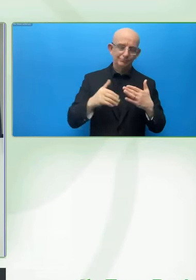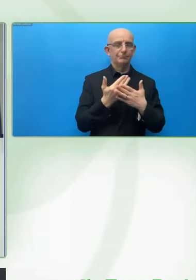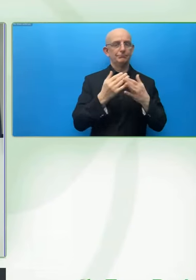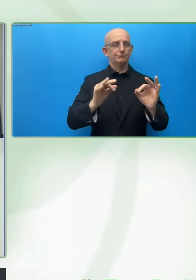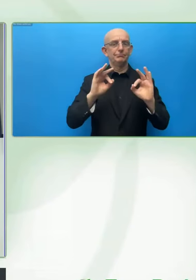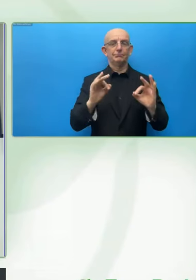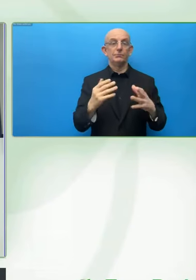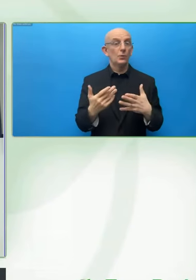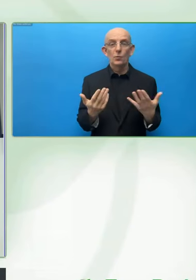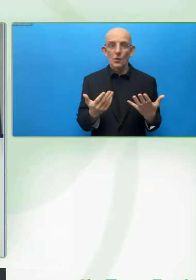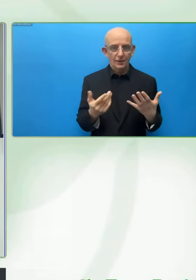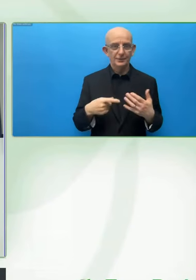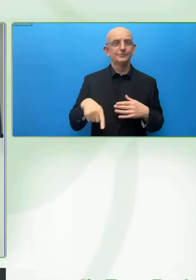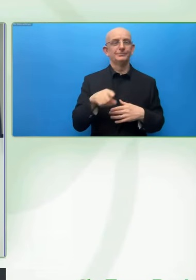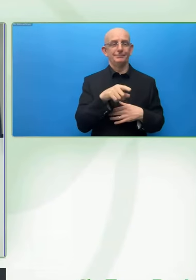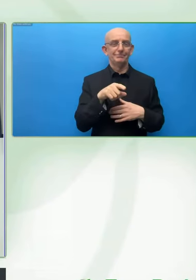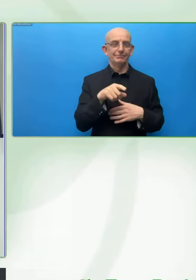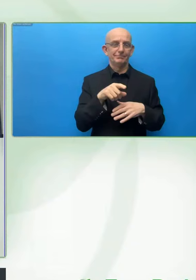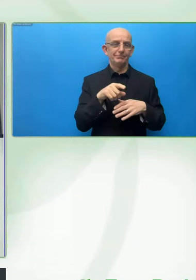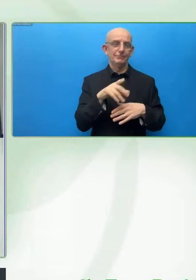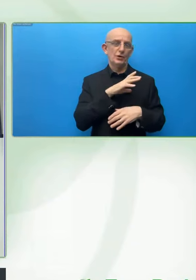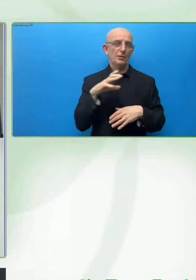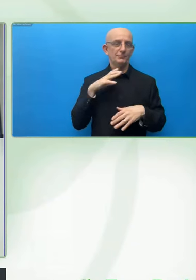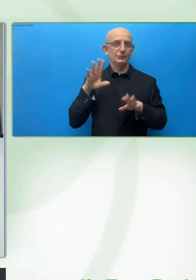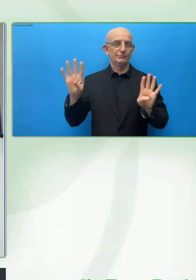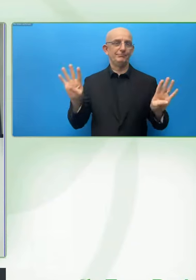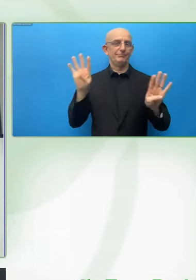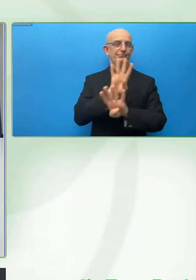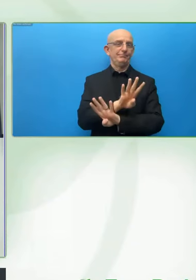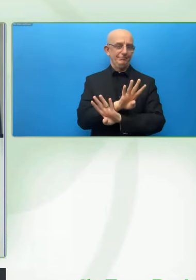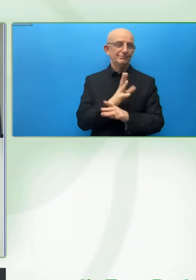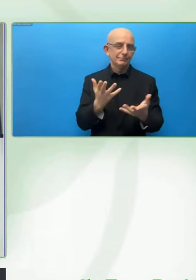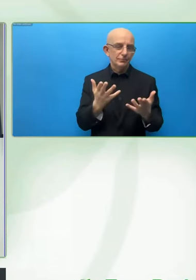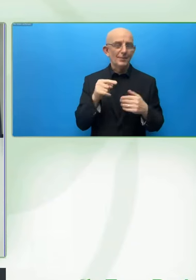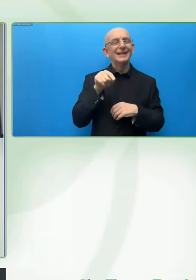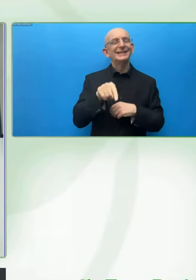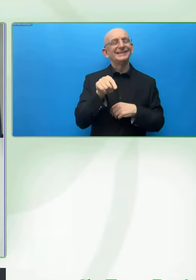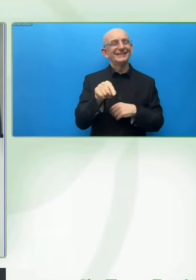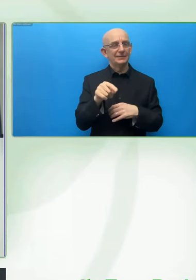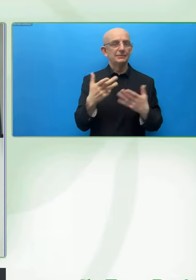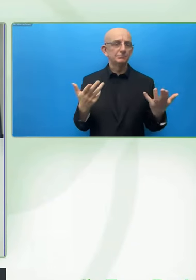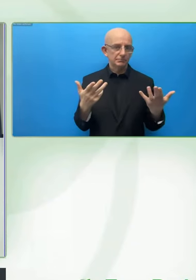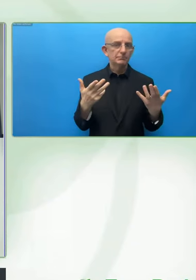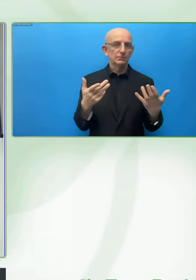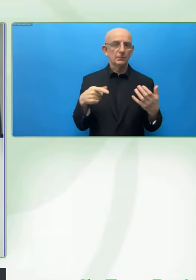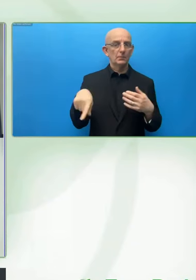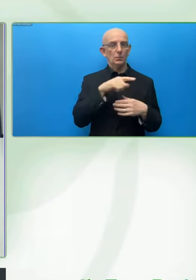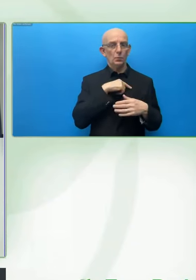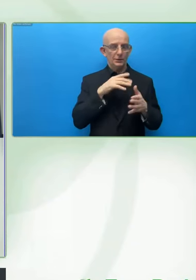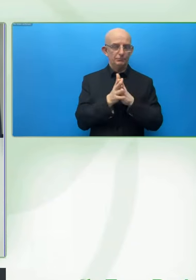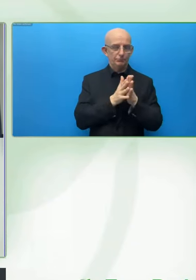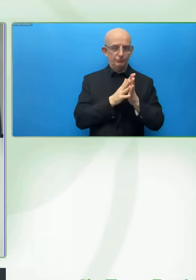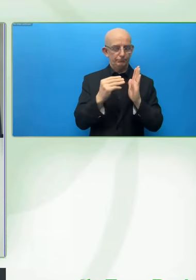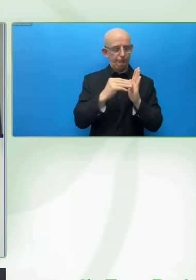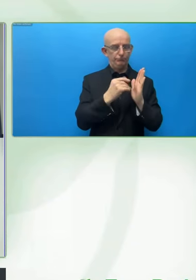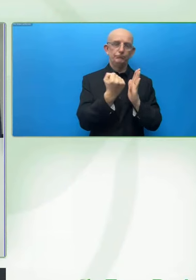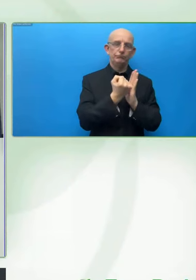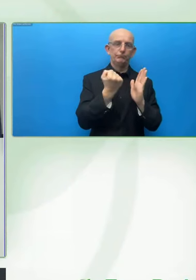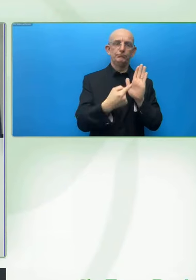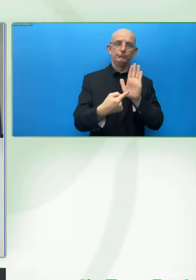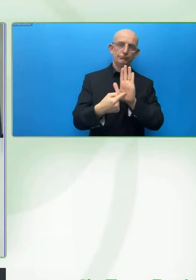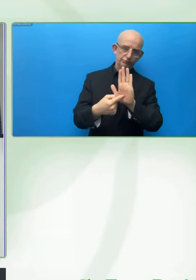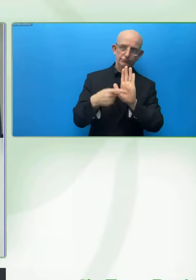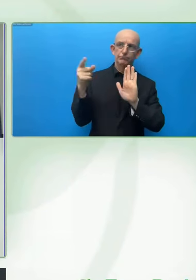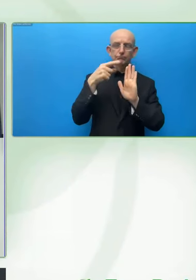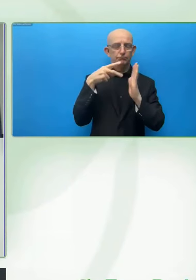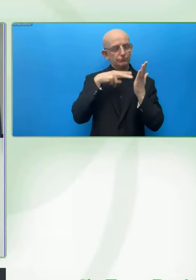reflect on remaining challenges when it comes to the persons with disabilities. And then when it comes to the